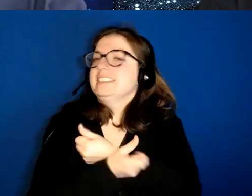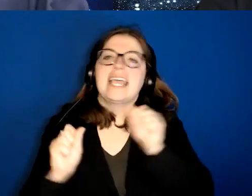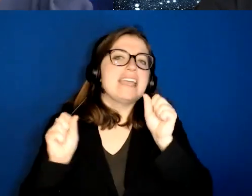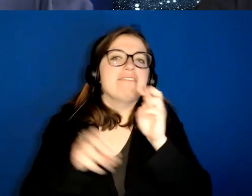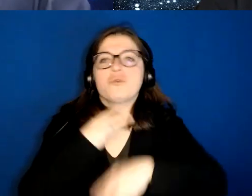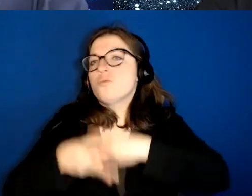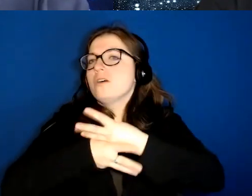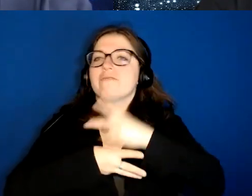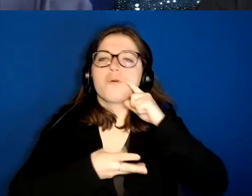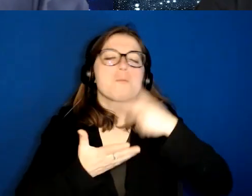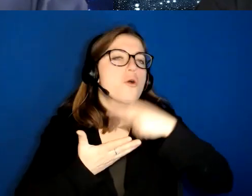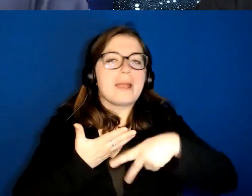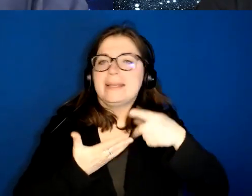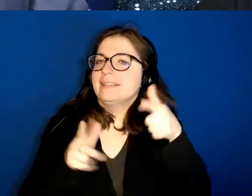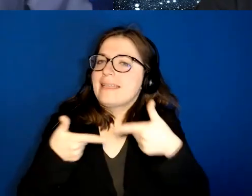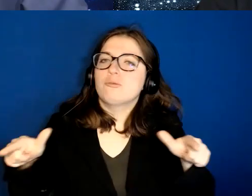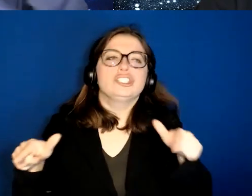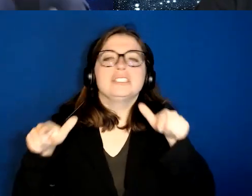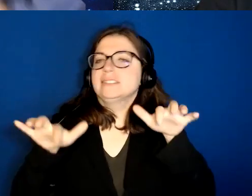in